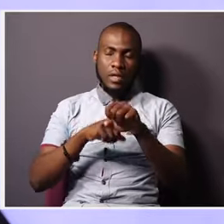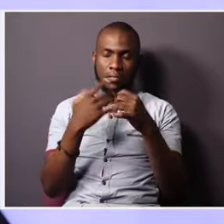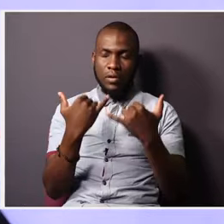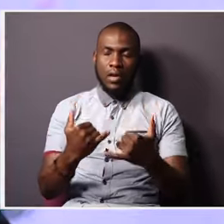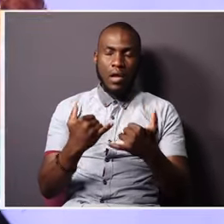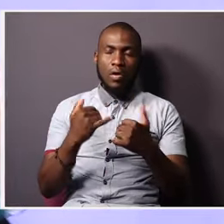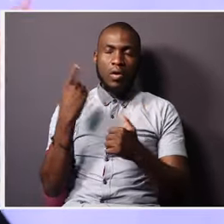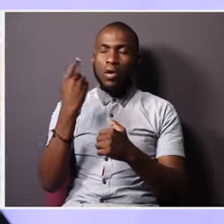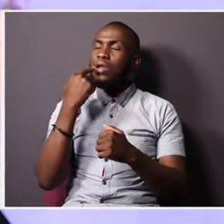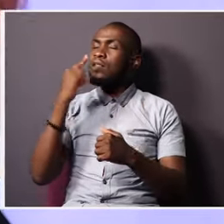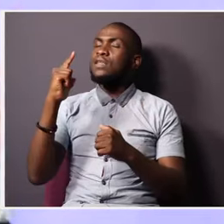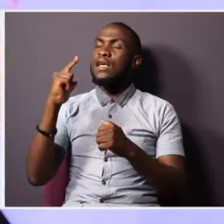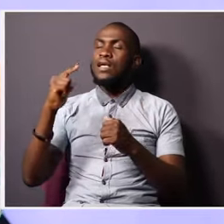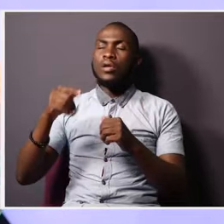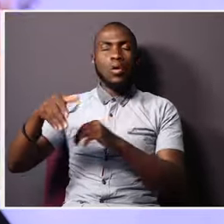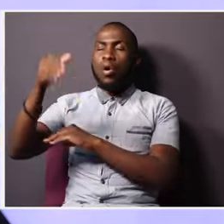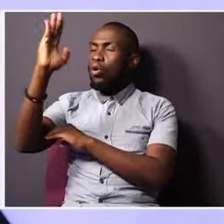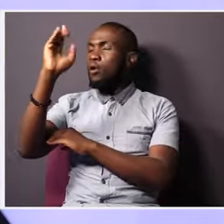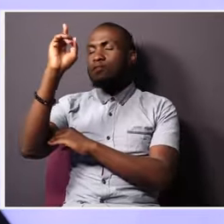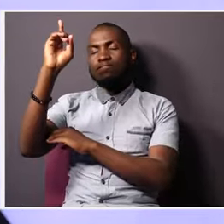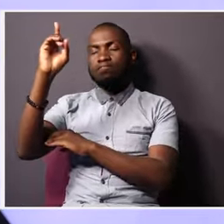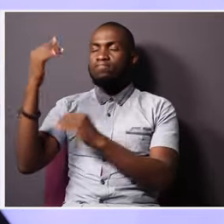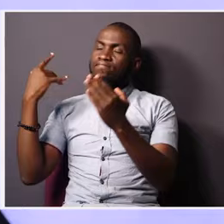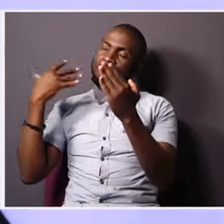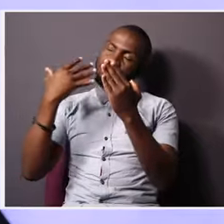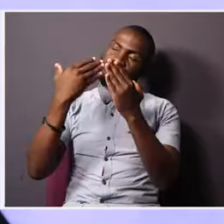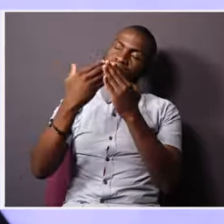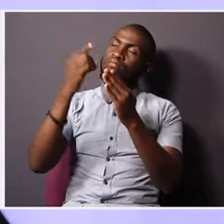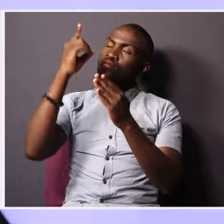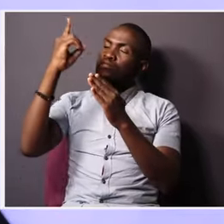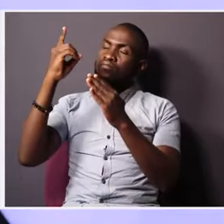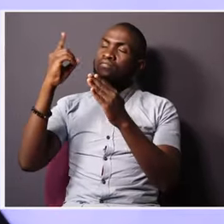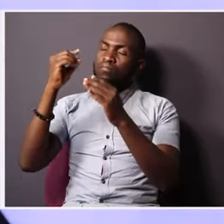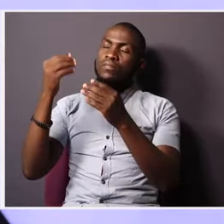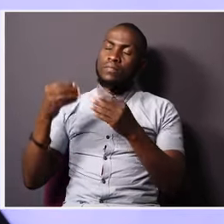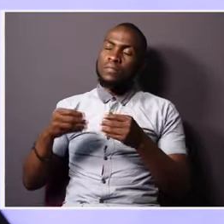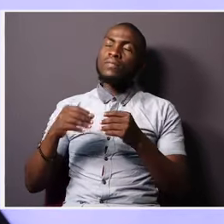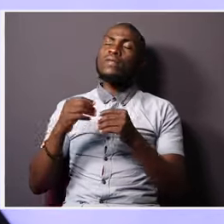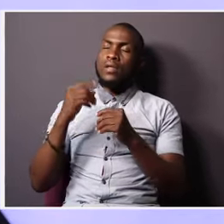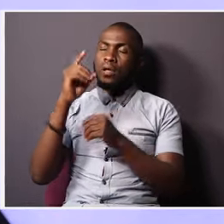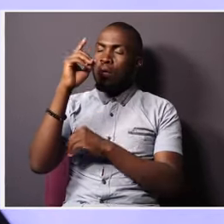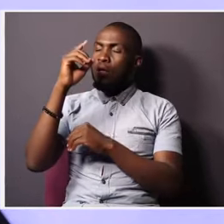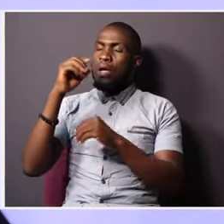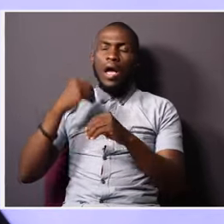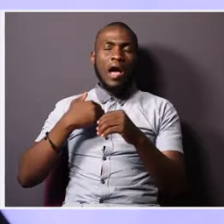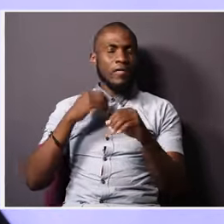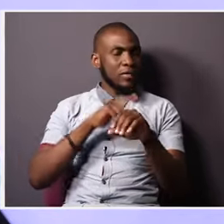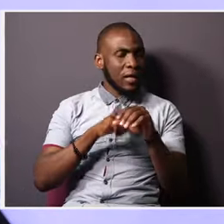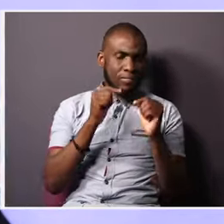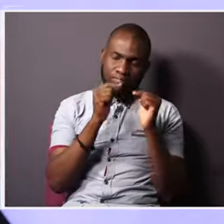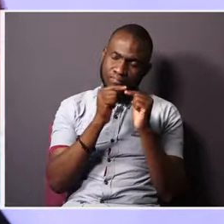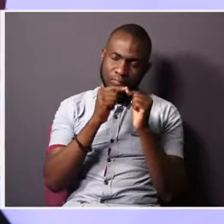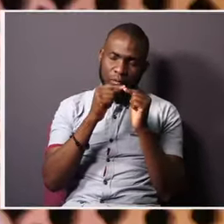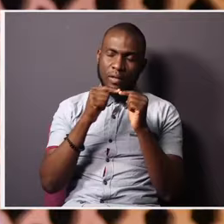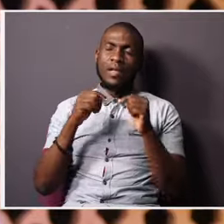moment, we can only say, Ebenezer, this far you have brought us. Lord, you've taken us through moments of pain. You've taken